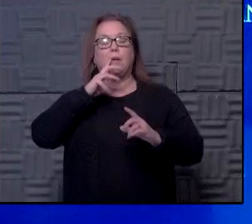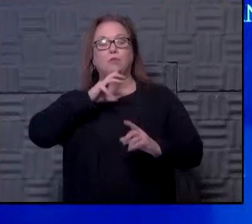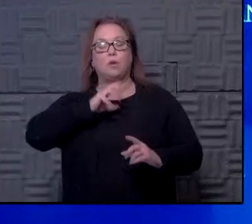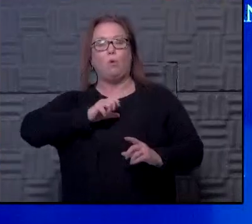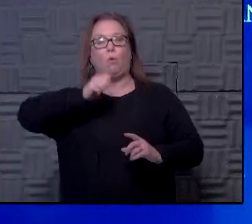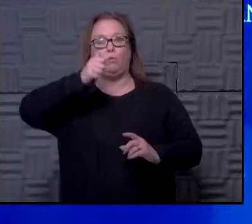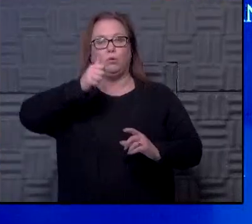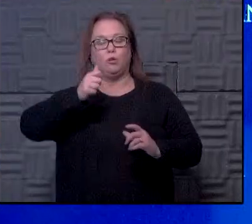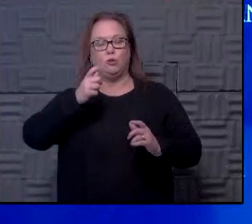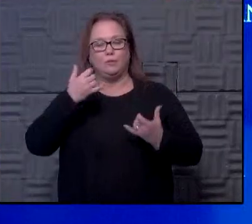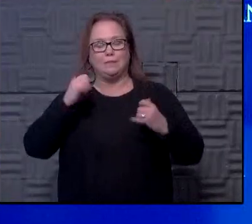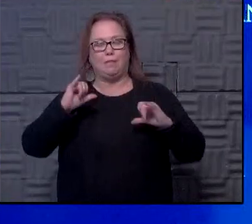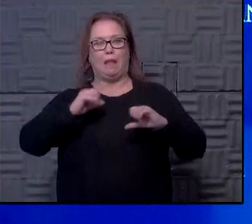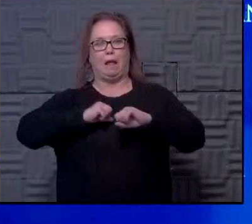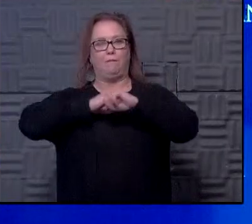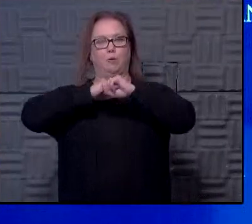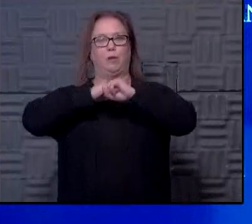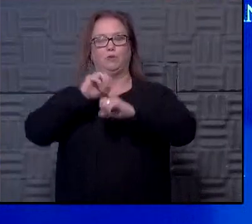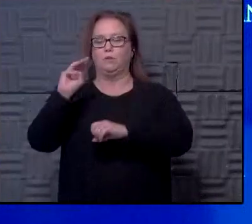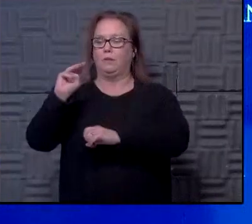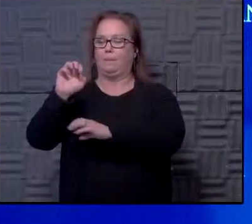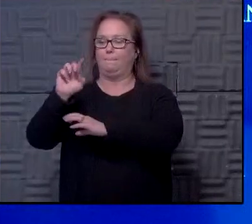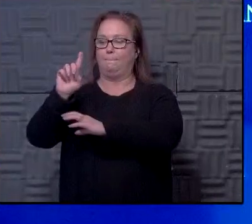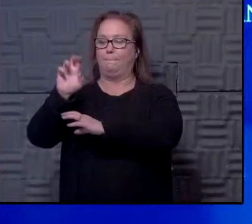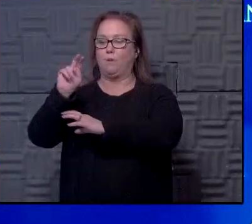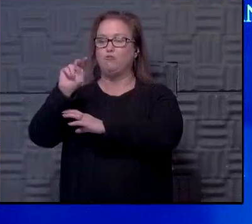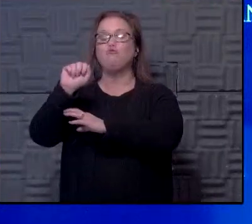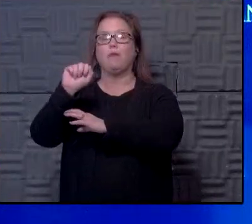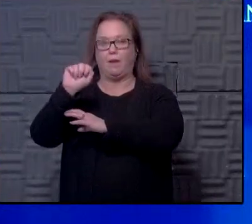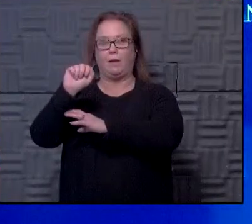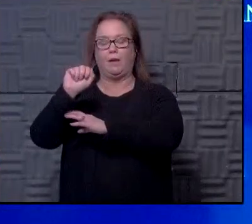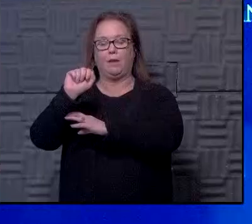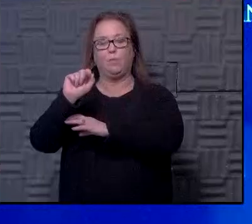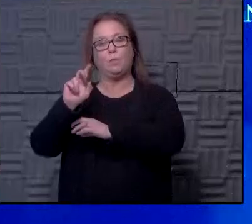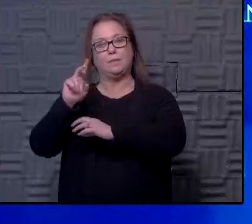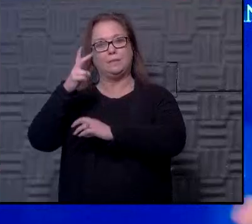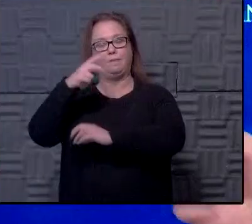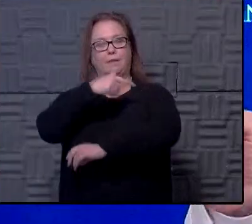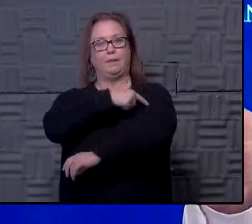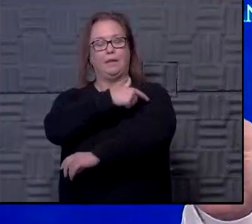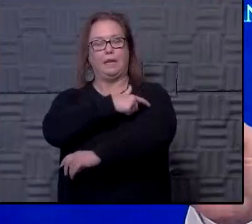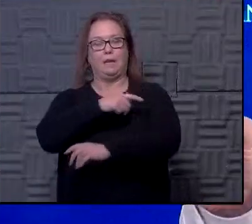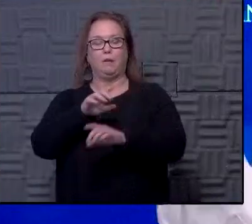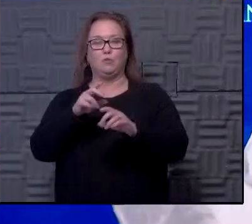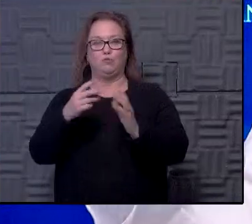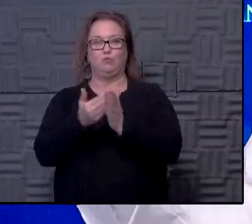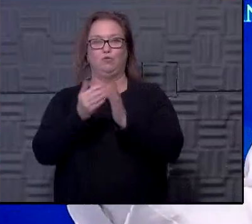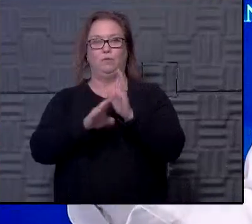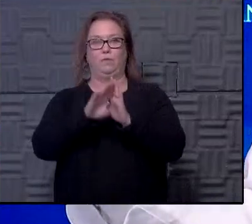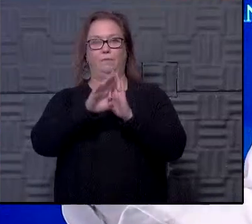still get good immunogenicity to the Moderna vaccine, and secondarily that there may be some new developments with the Pfizer vaccine.